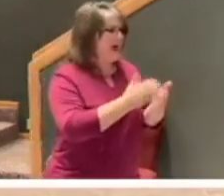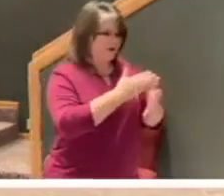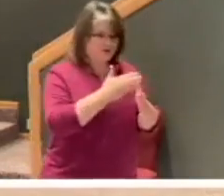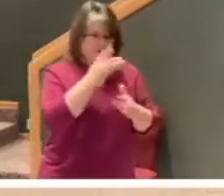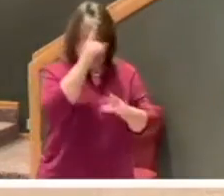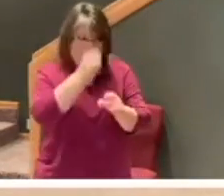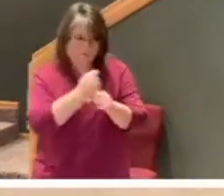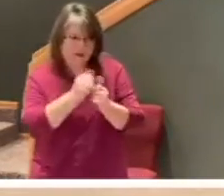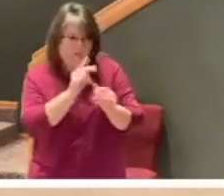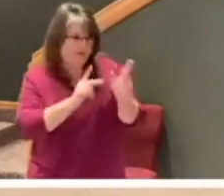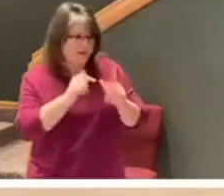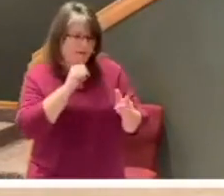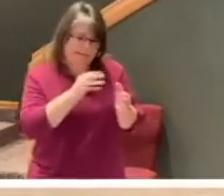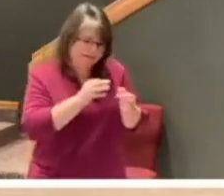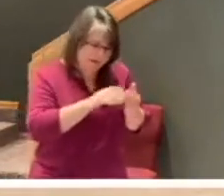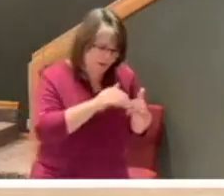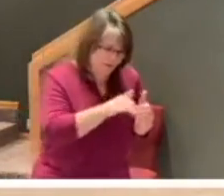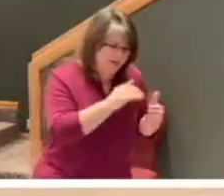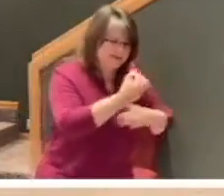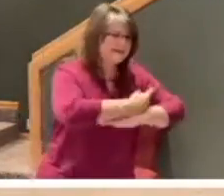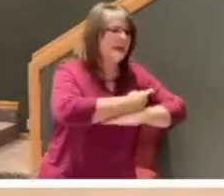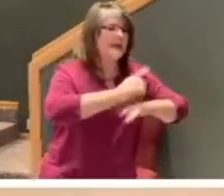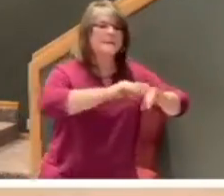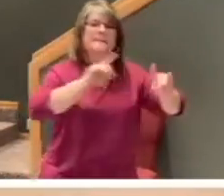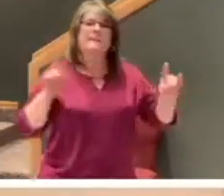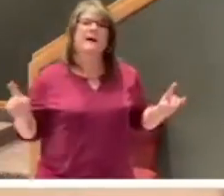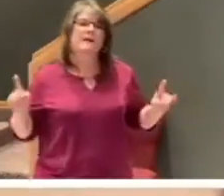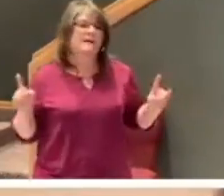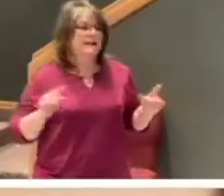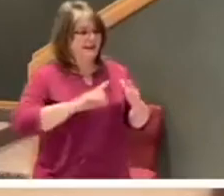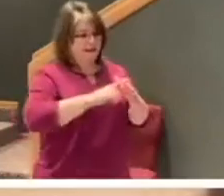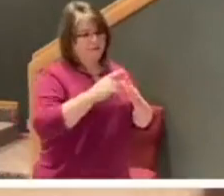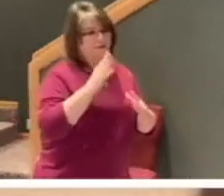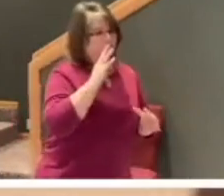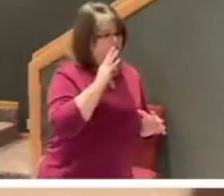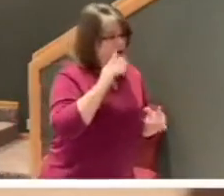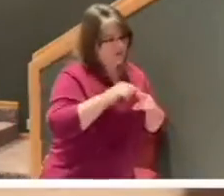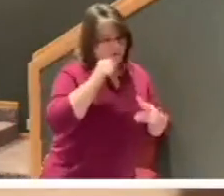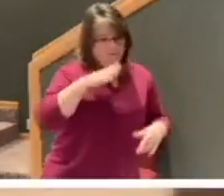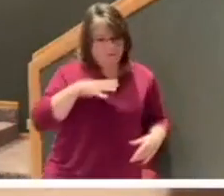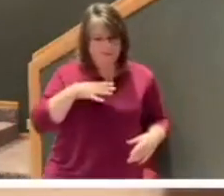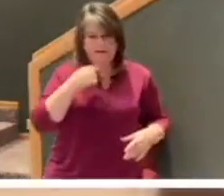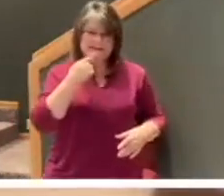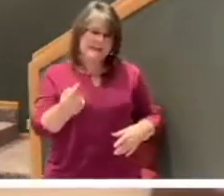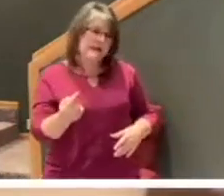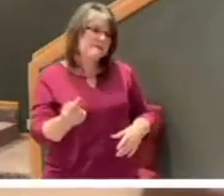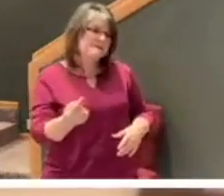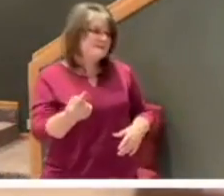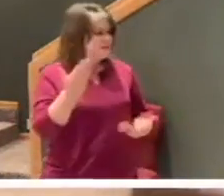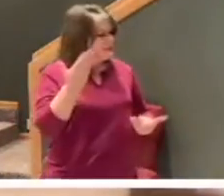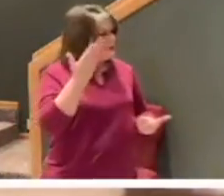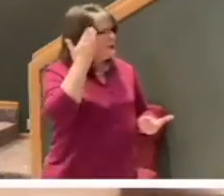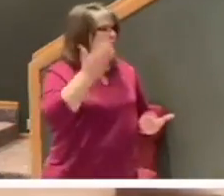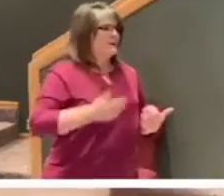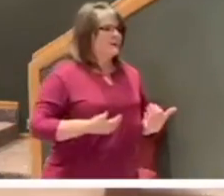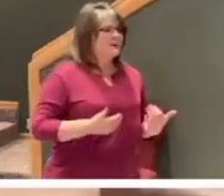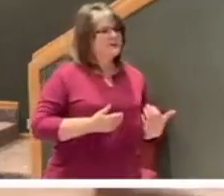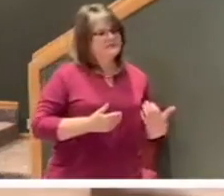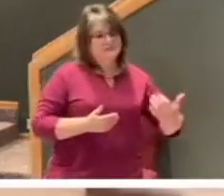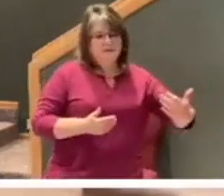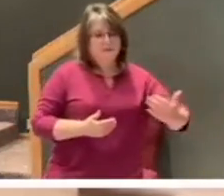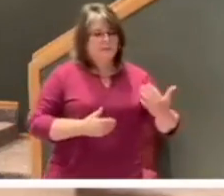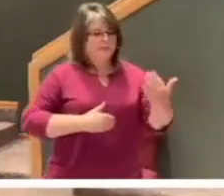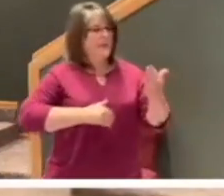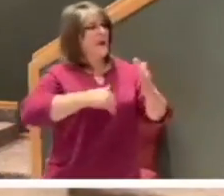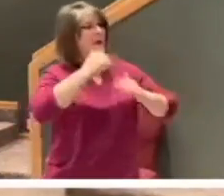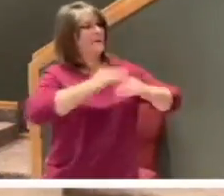people. I'm not going to go into that today, but he begins talking to her, and he says, you know, he's building a bridge based